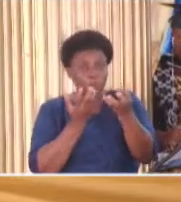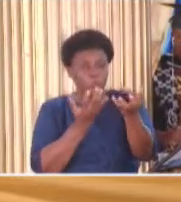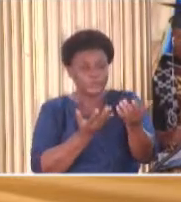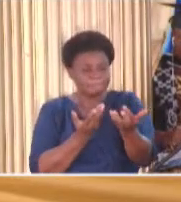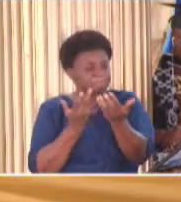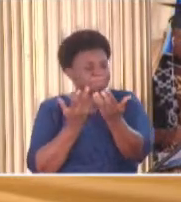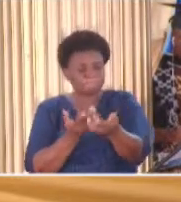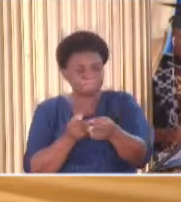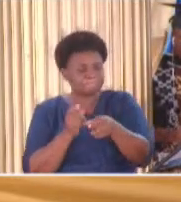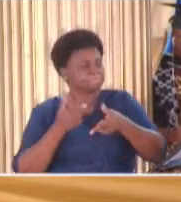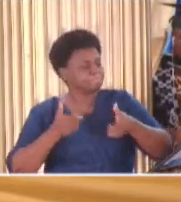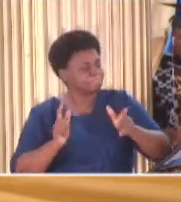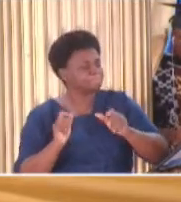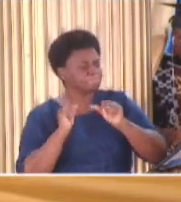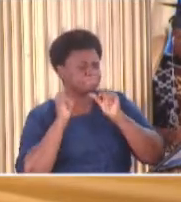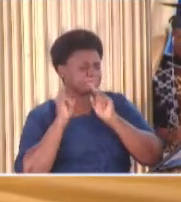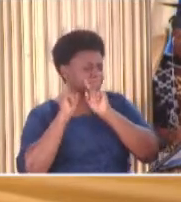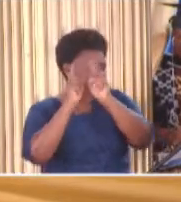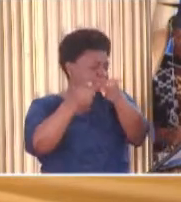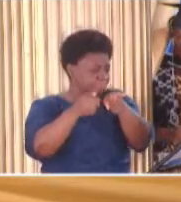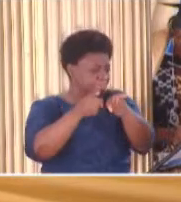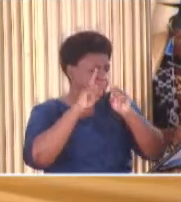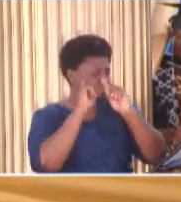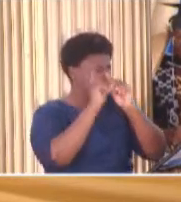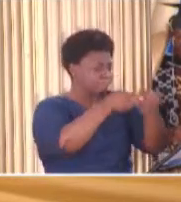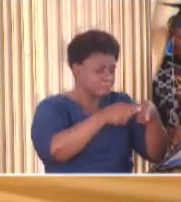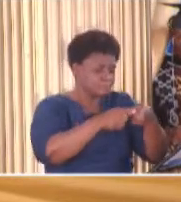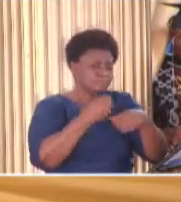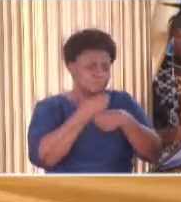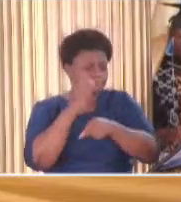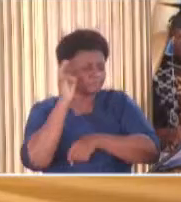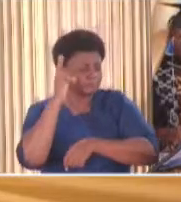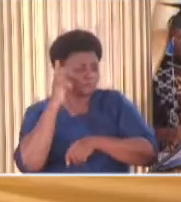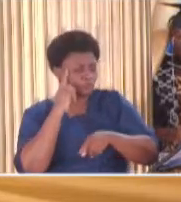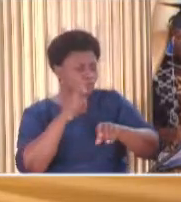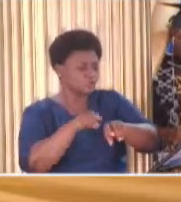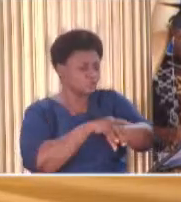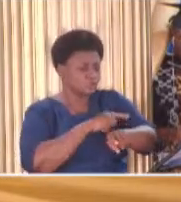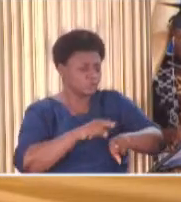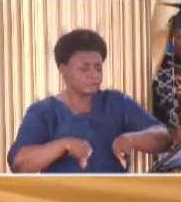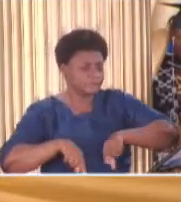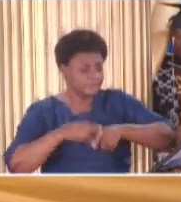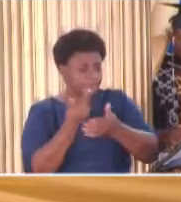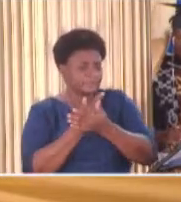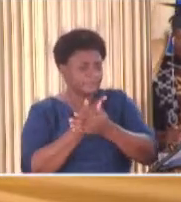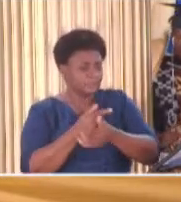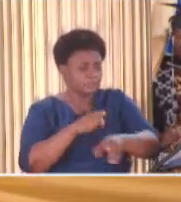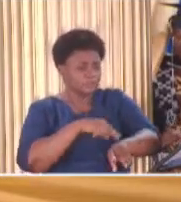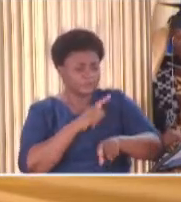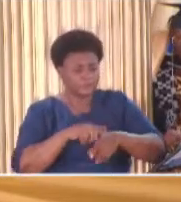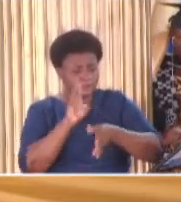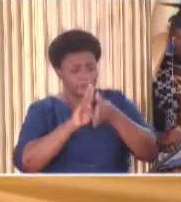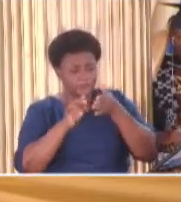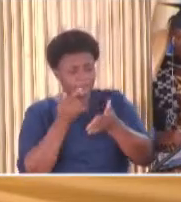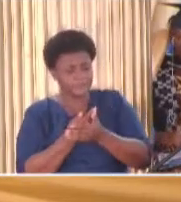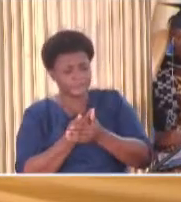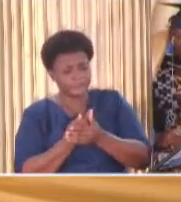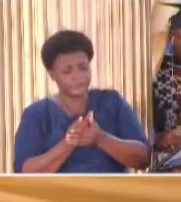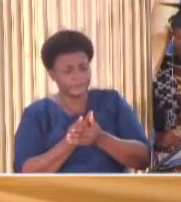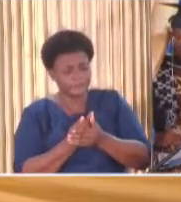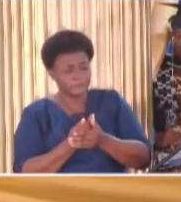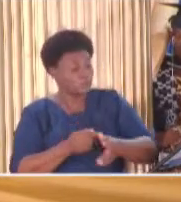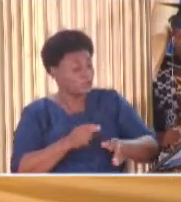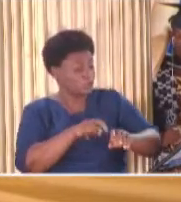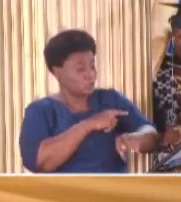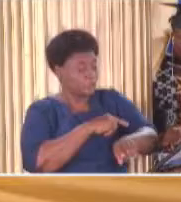Let us go and make history. Long live Ghana, our motherland. Long live the University of Ghana. Long